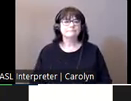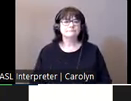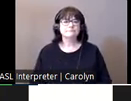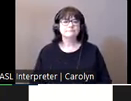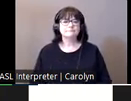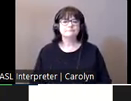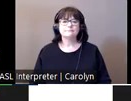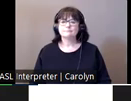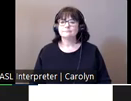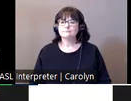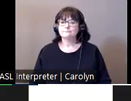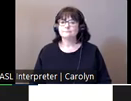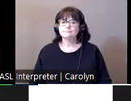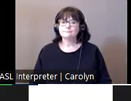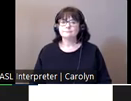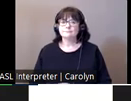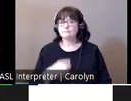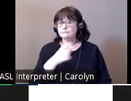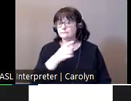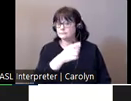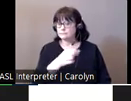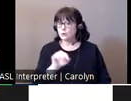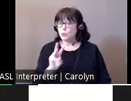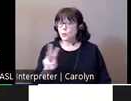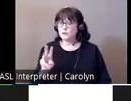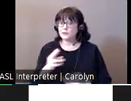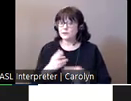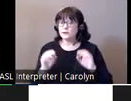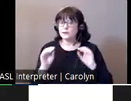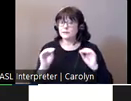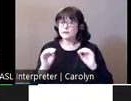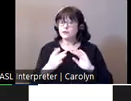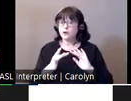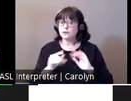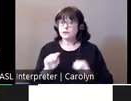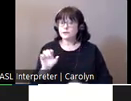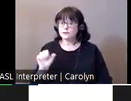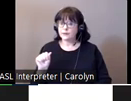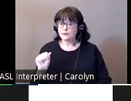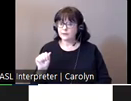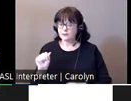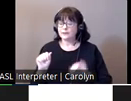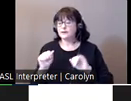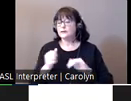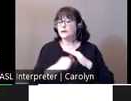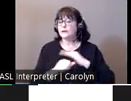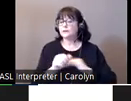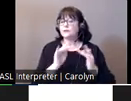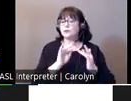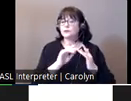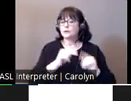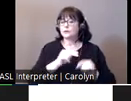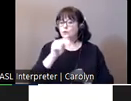I'd like to direct you to this teachonline.ca site on Contact Nord's main website.